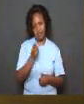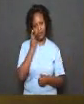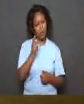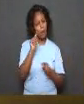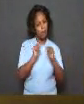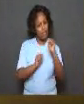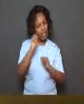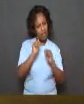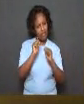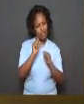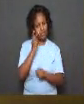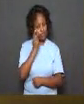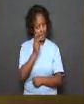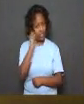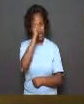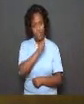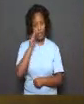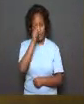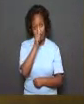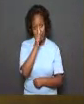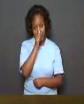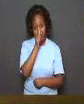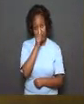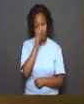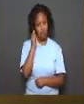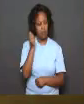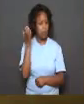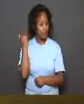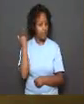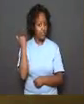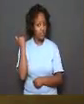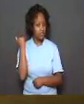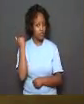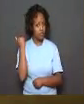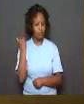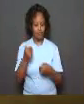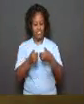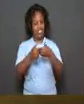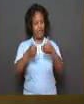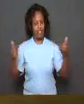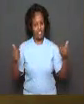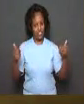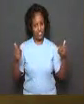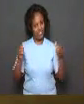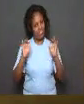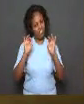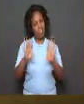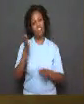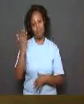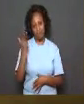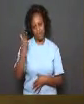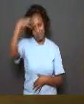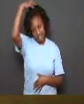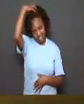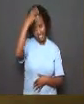Historically, Ethiopia has not always had a separation of the state